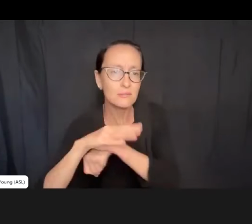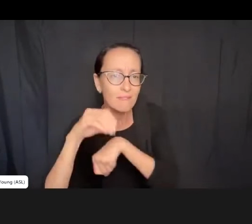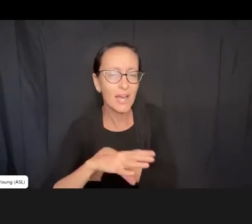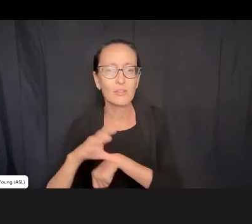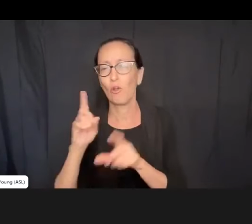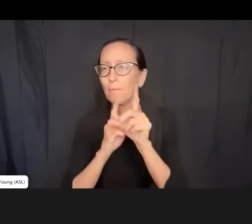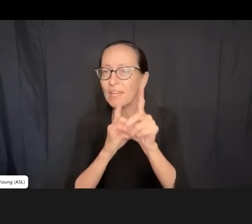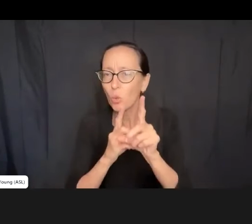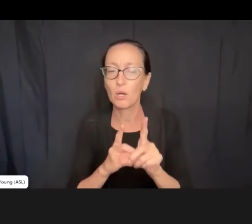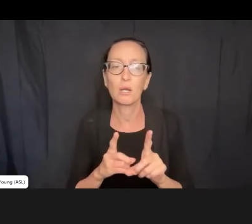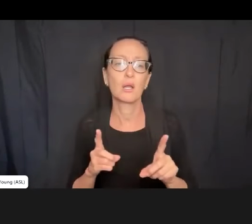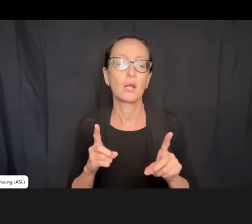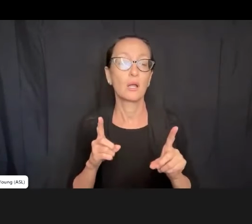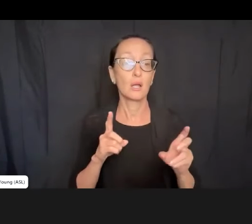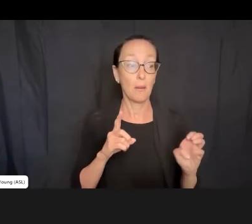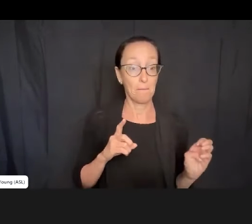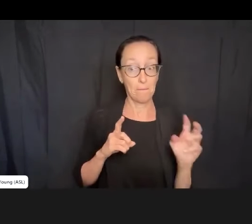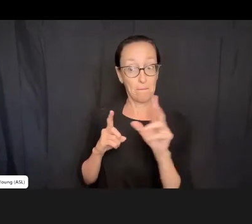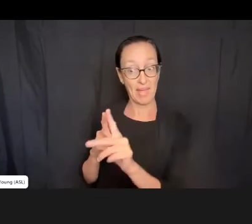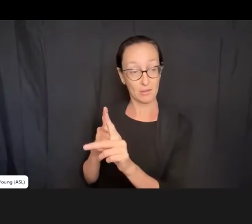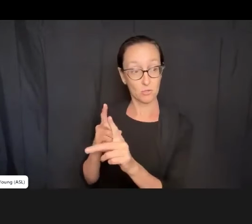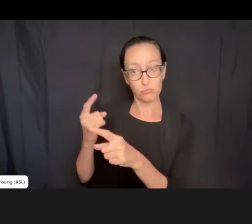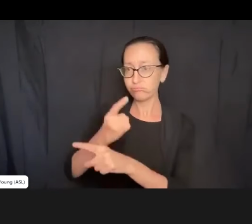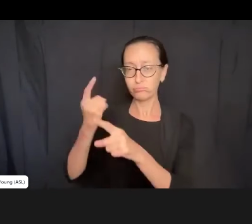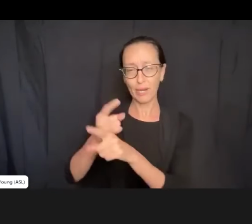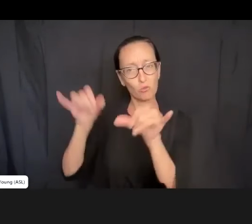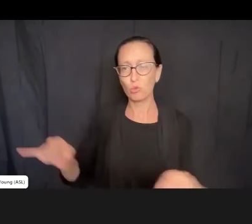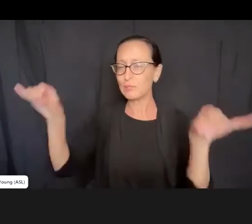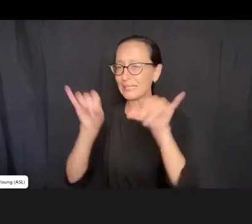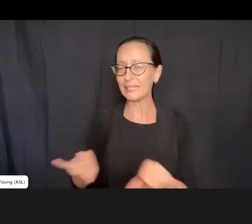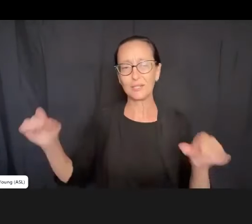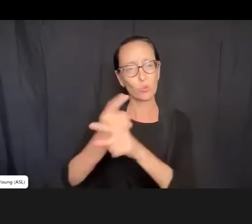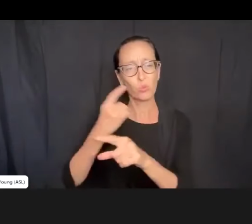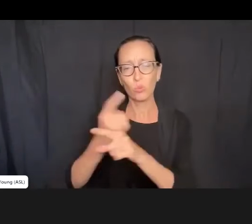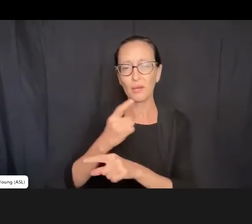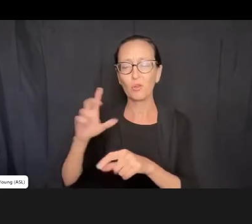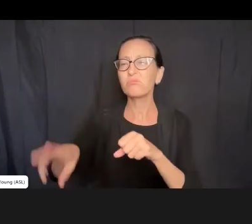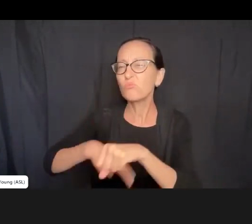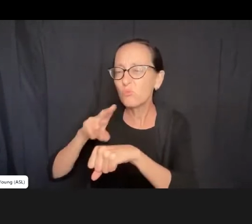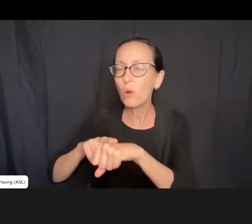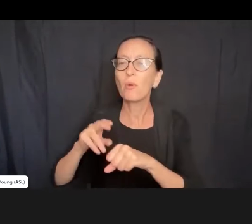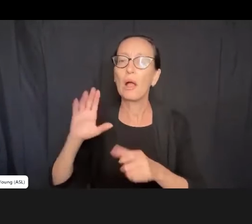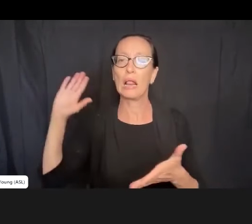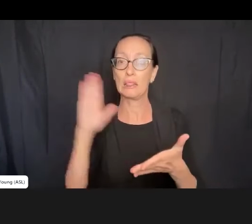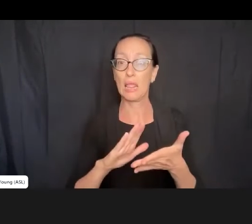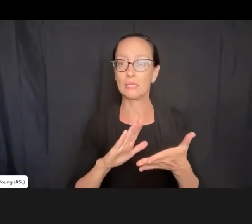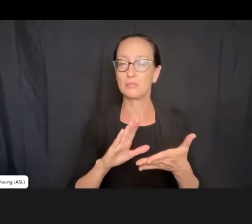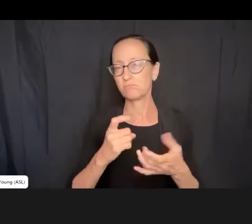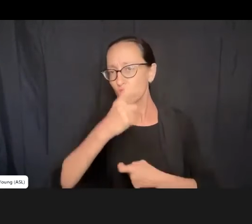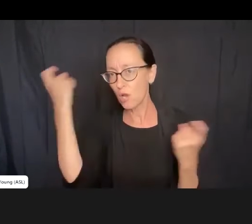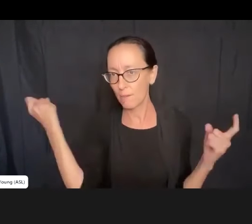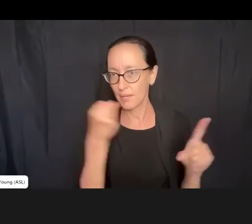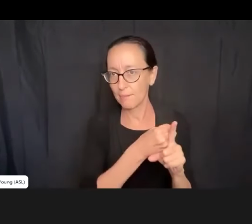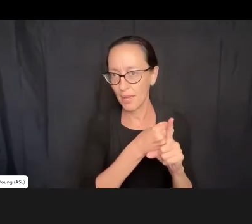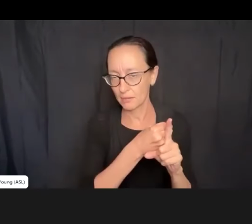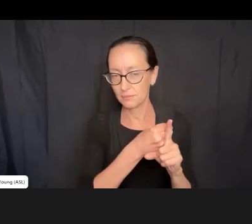sooner we can get them back to a familiar environment and routine, we can lessen that traumatic impact. But we also